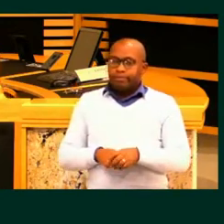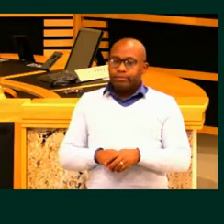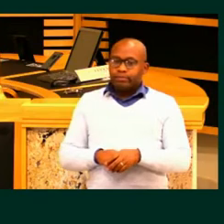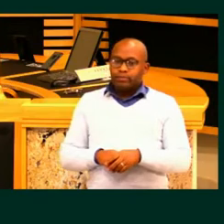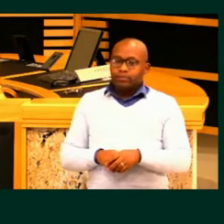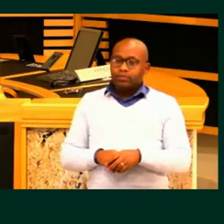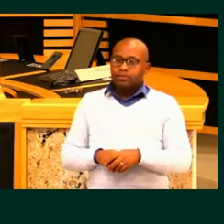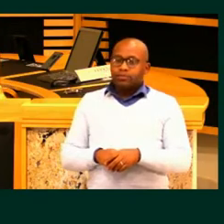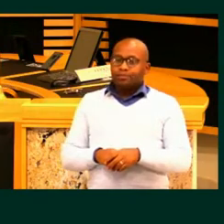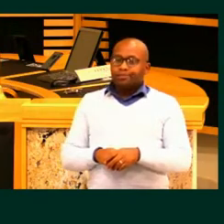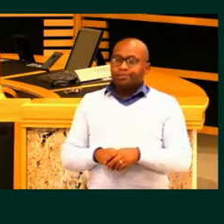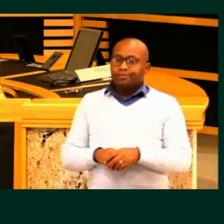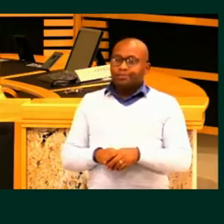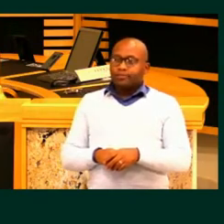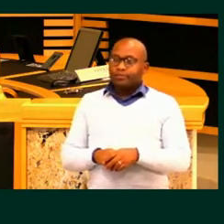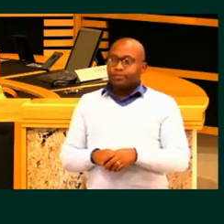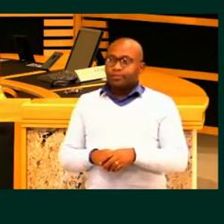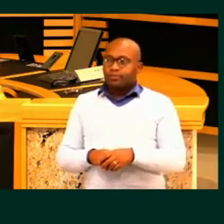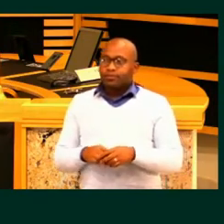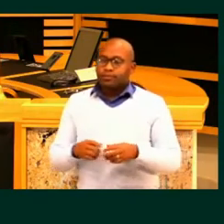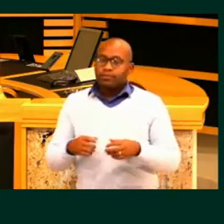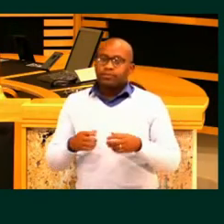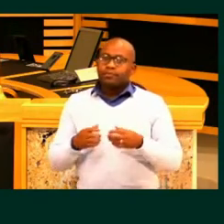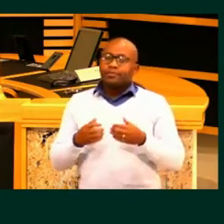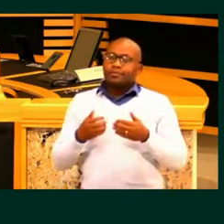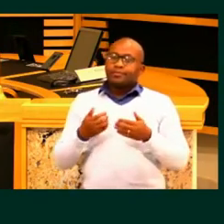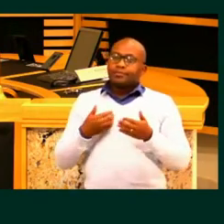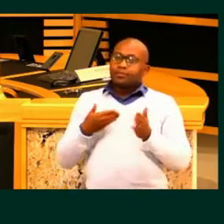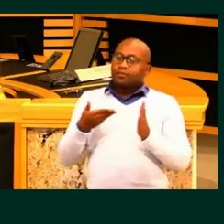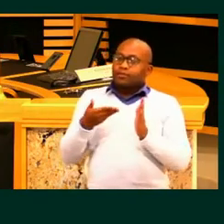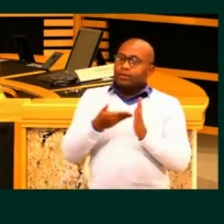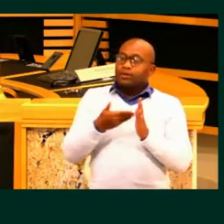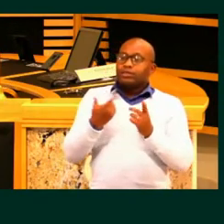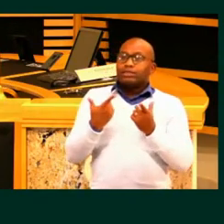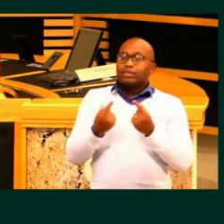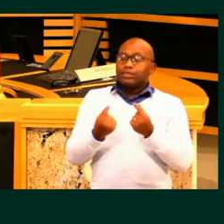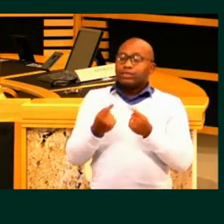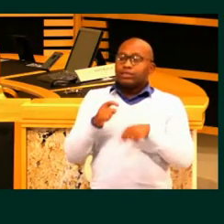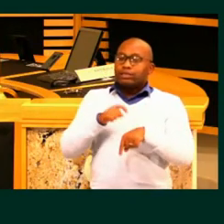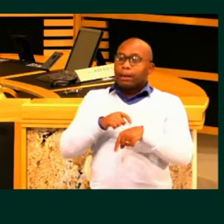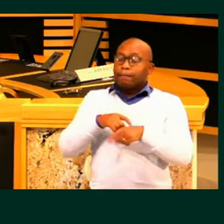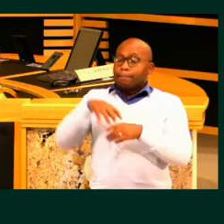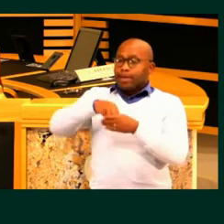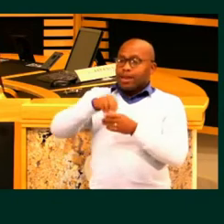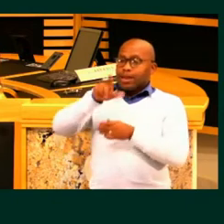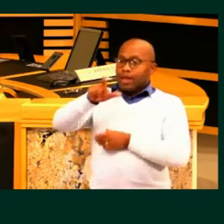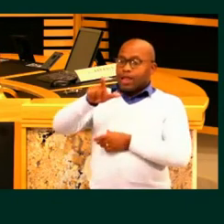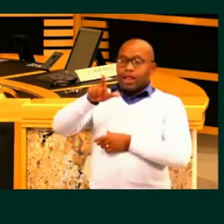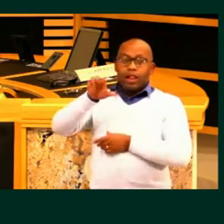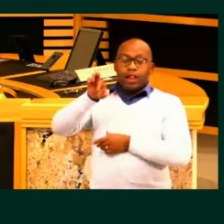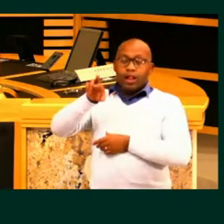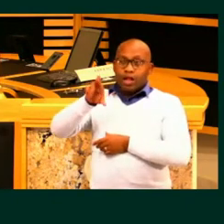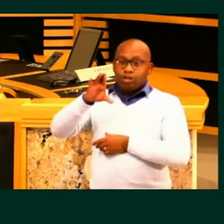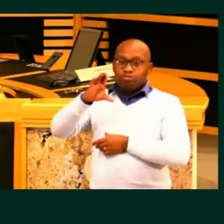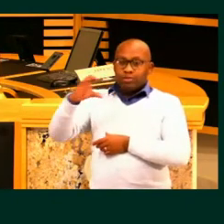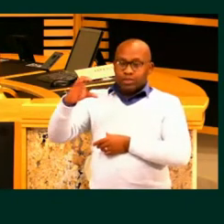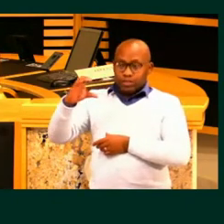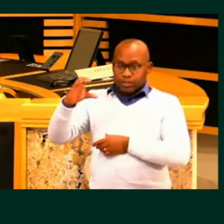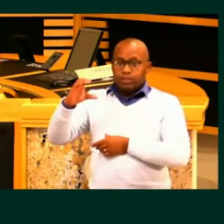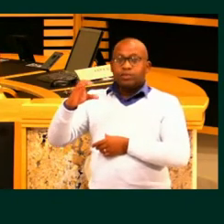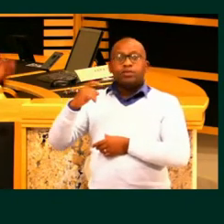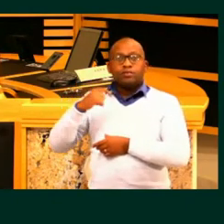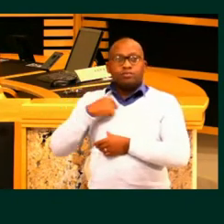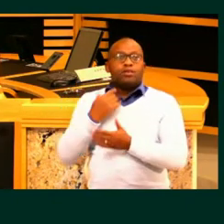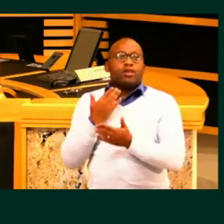the time we take H honorable Deputy speaker in the lrc ER I can confess